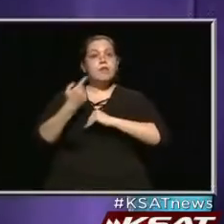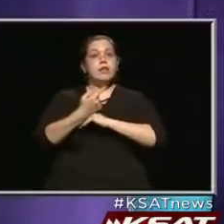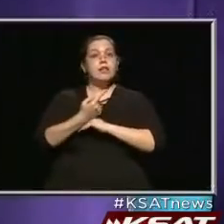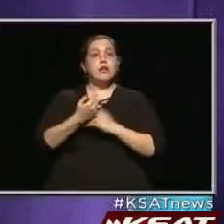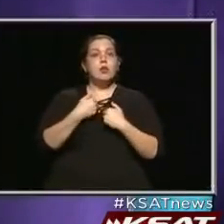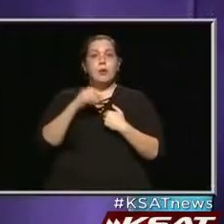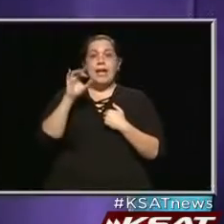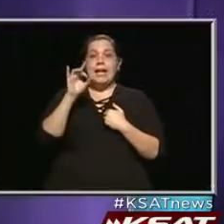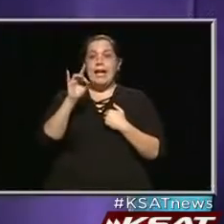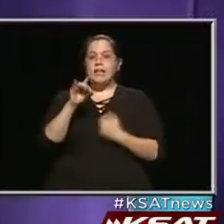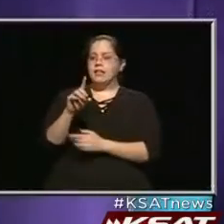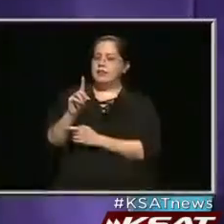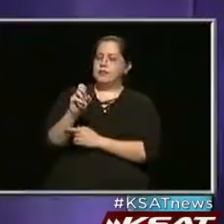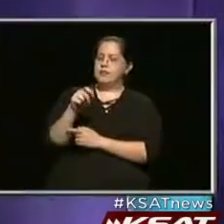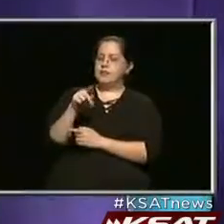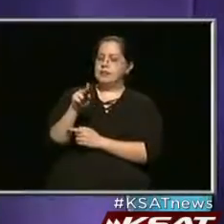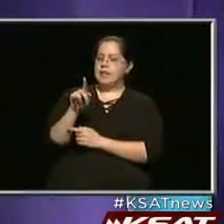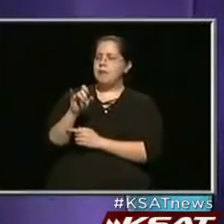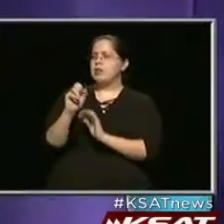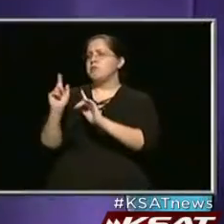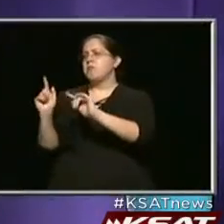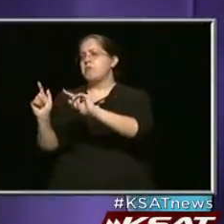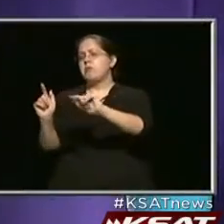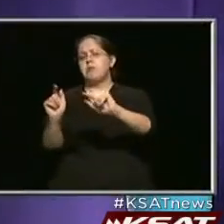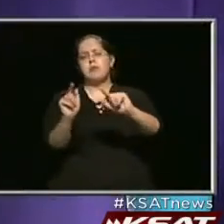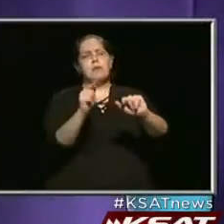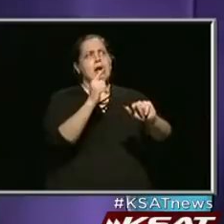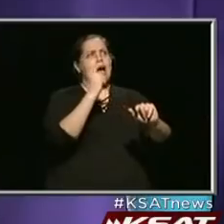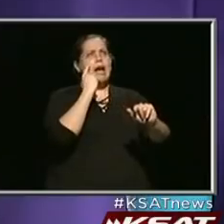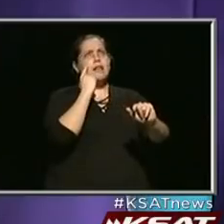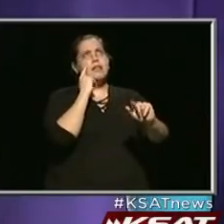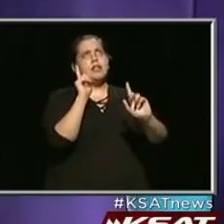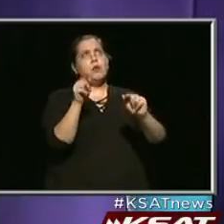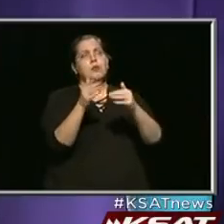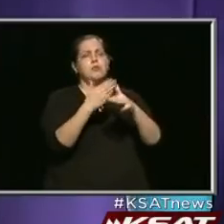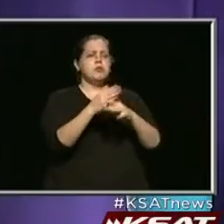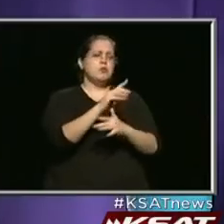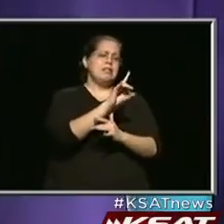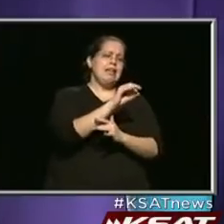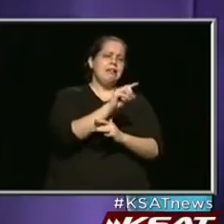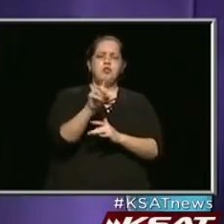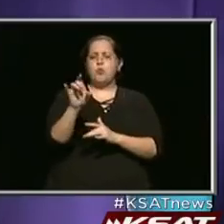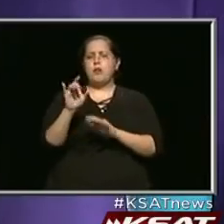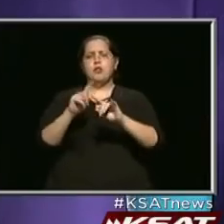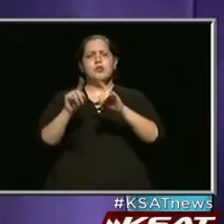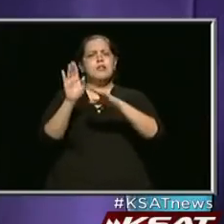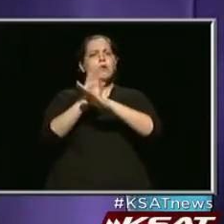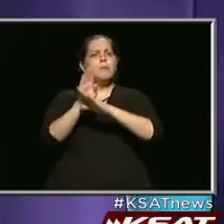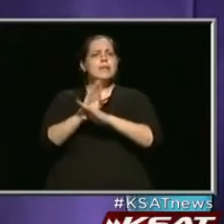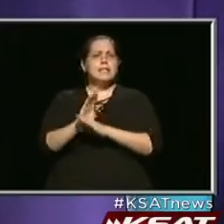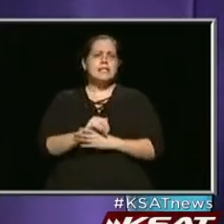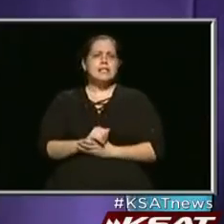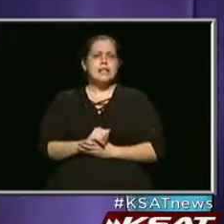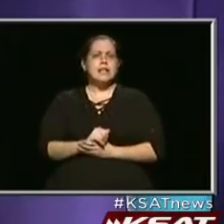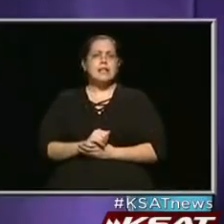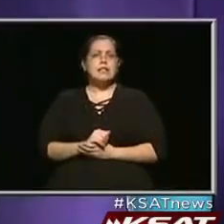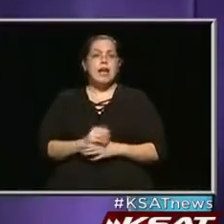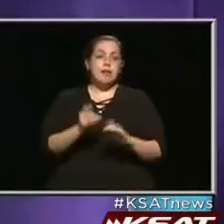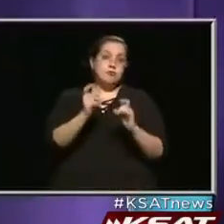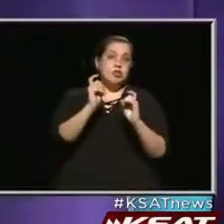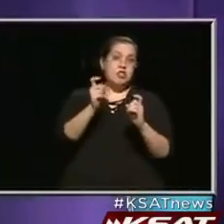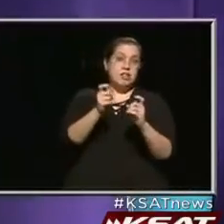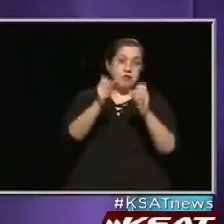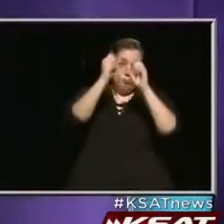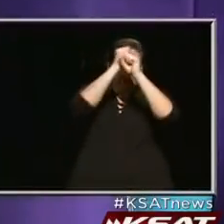8 deputies working all day long going out. I think they hit somewhere between 80 to 100 different establishments. And just give you a couple